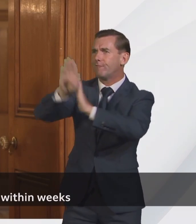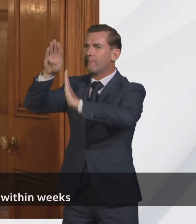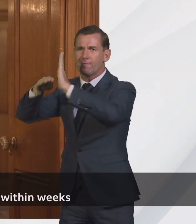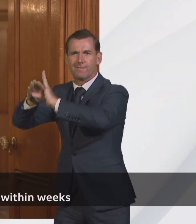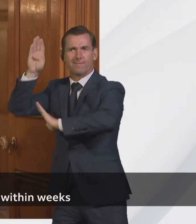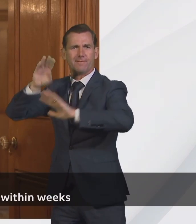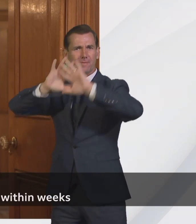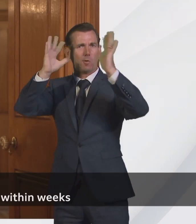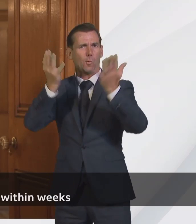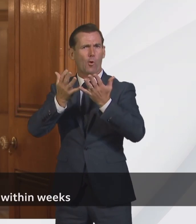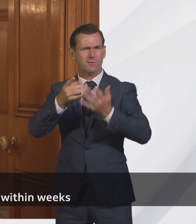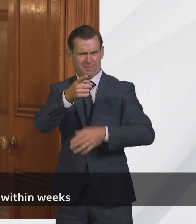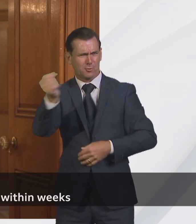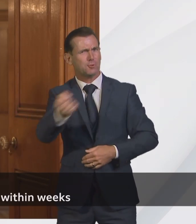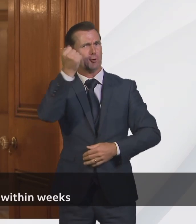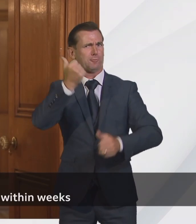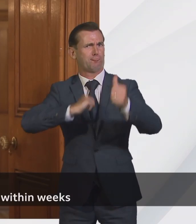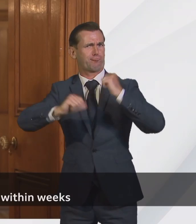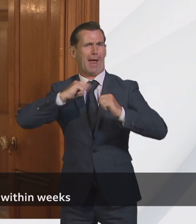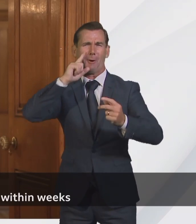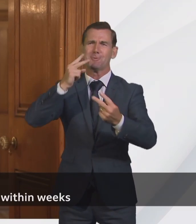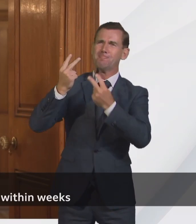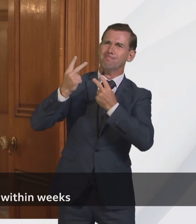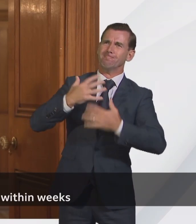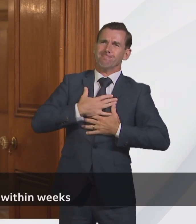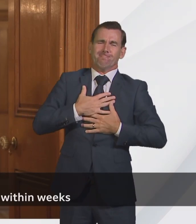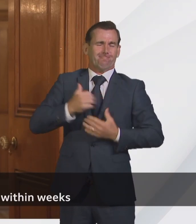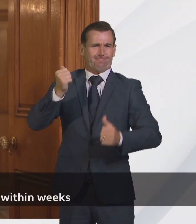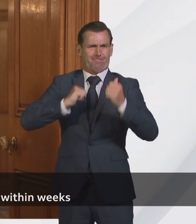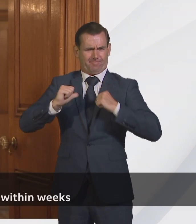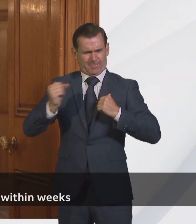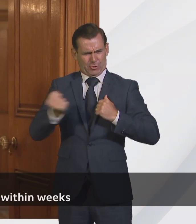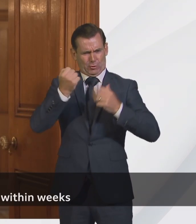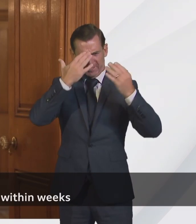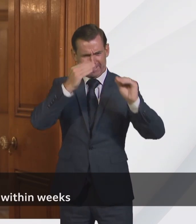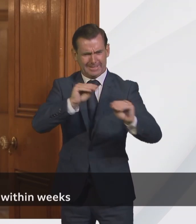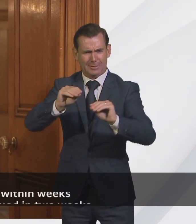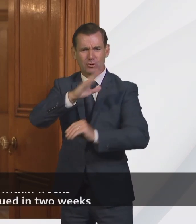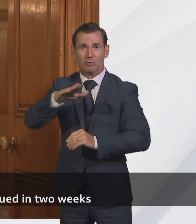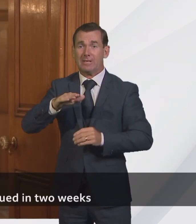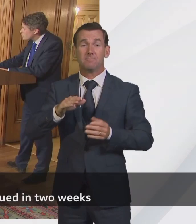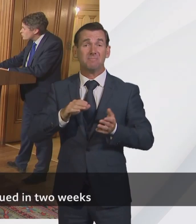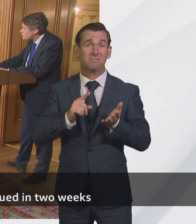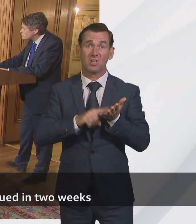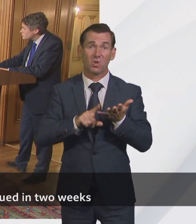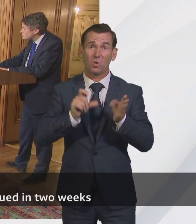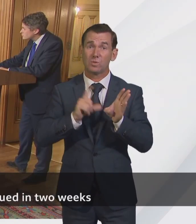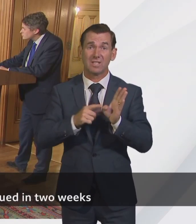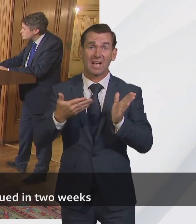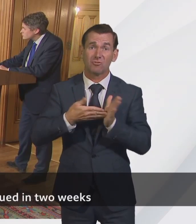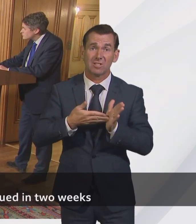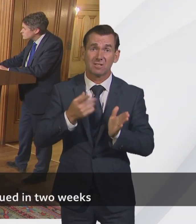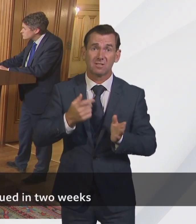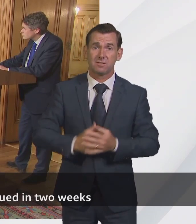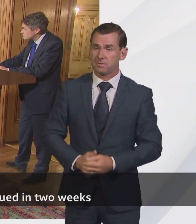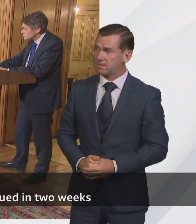support making personal tutoring for the poorest children a permanent initiative to drive up standards. So tolerance and